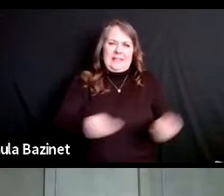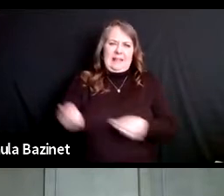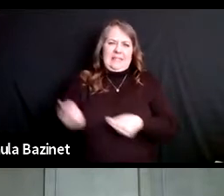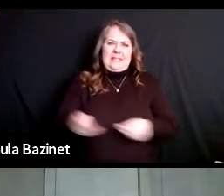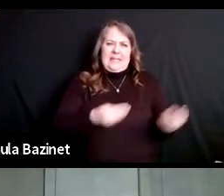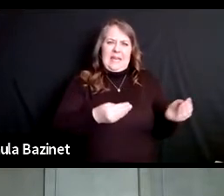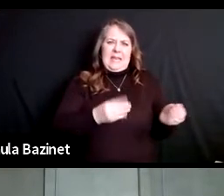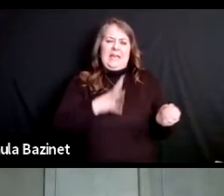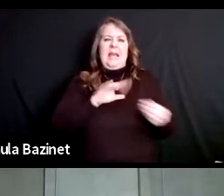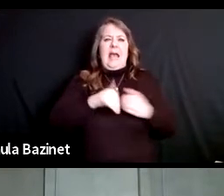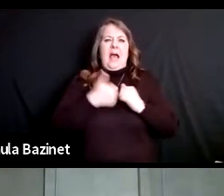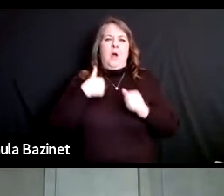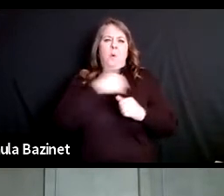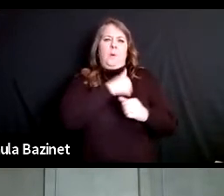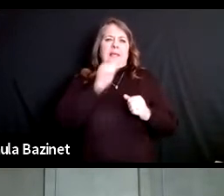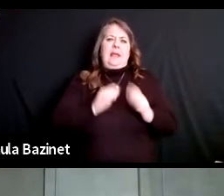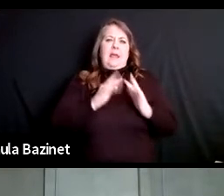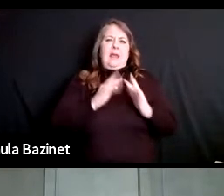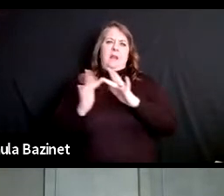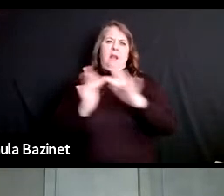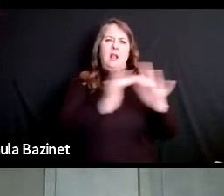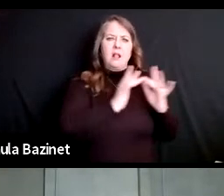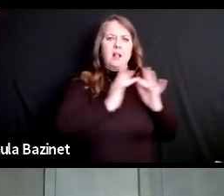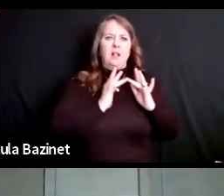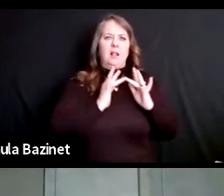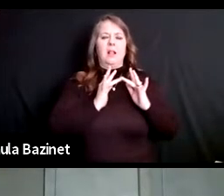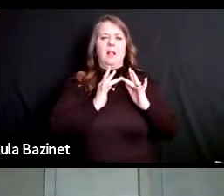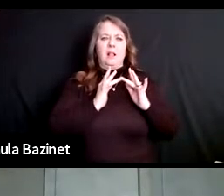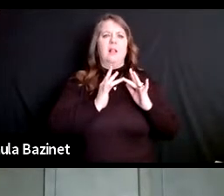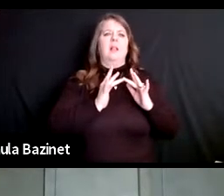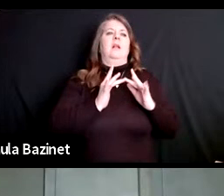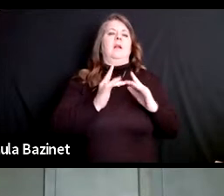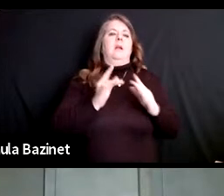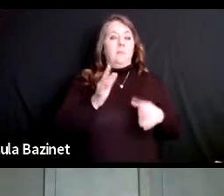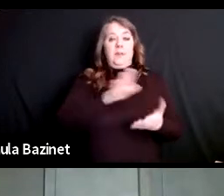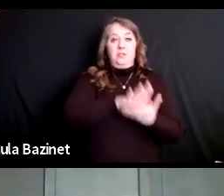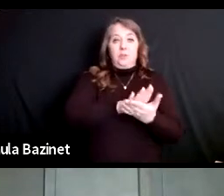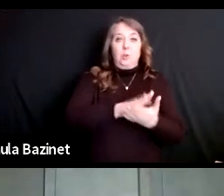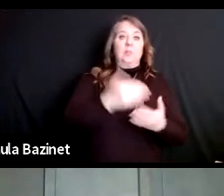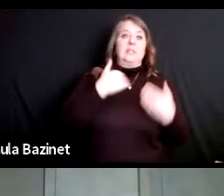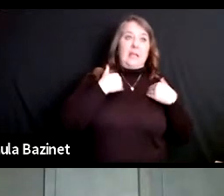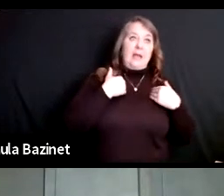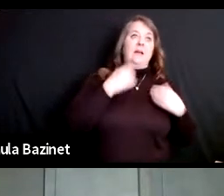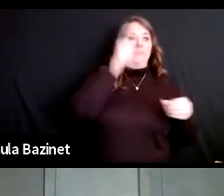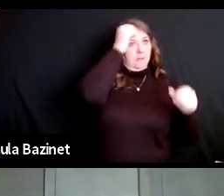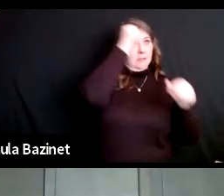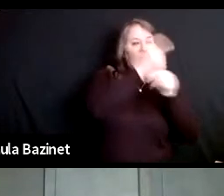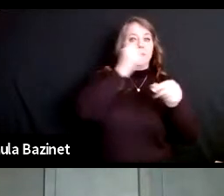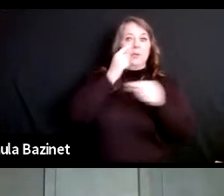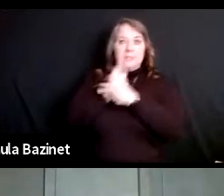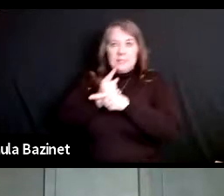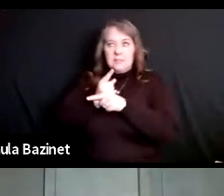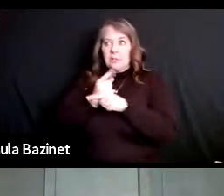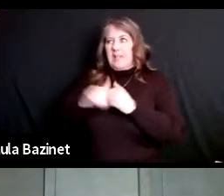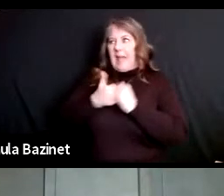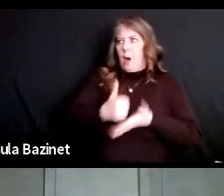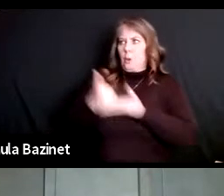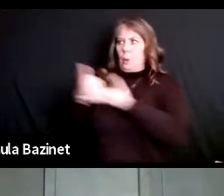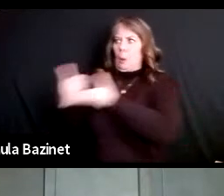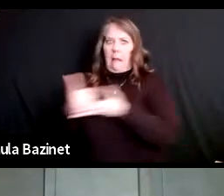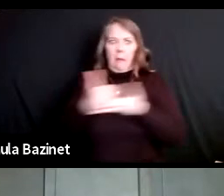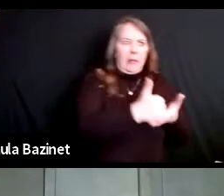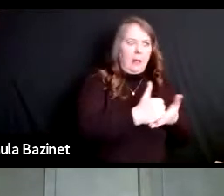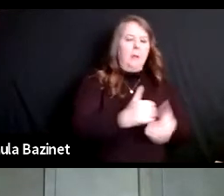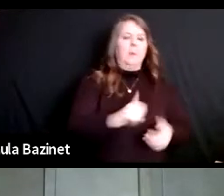and reach out, you know, across schools that have siblings attending other schools and helping the Department of Health with